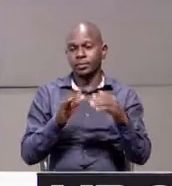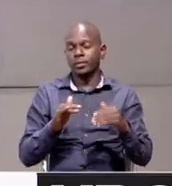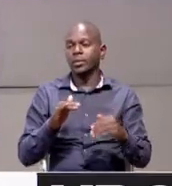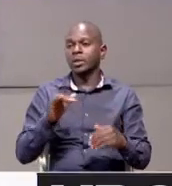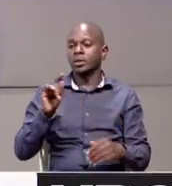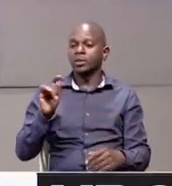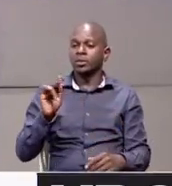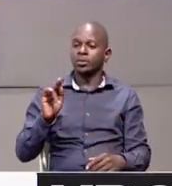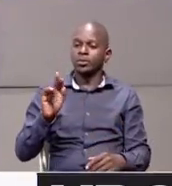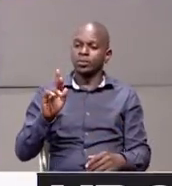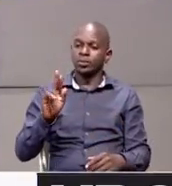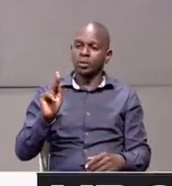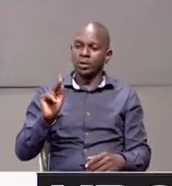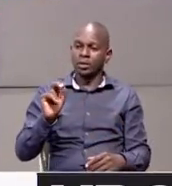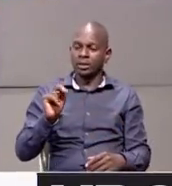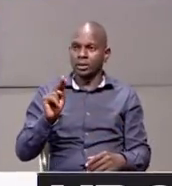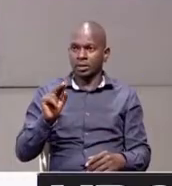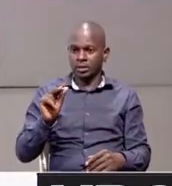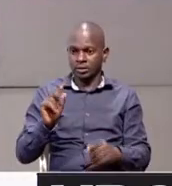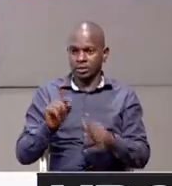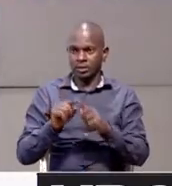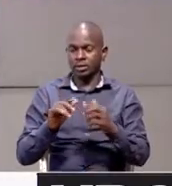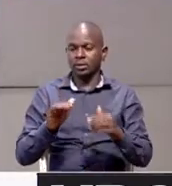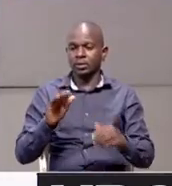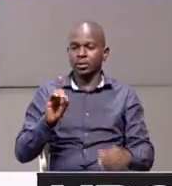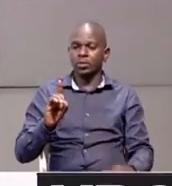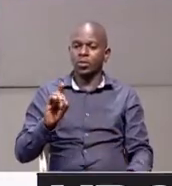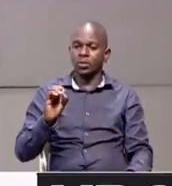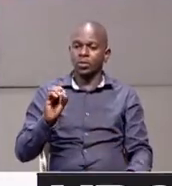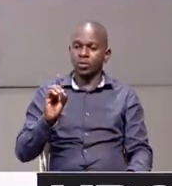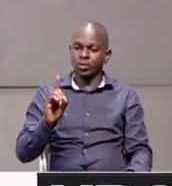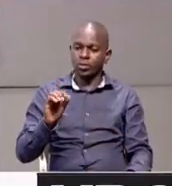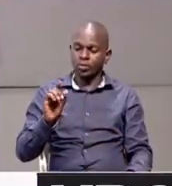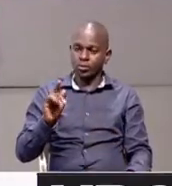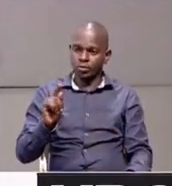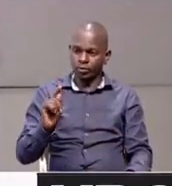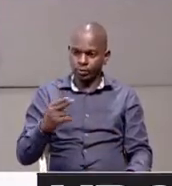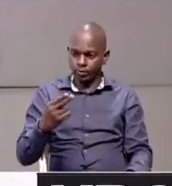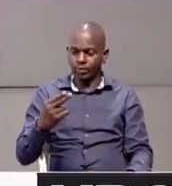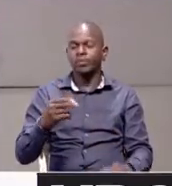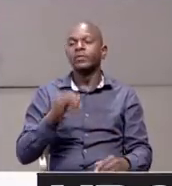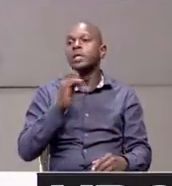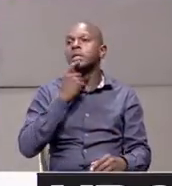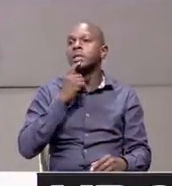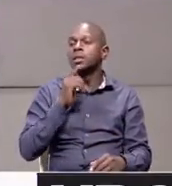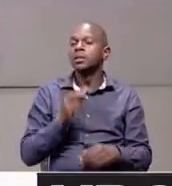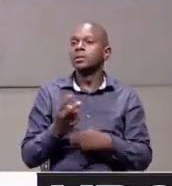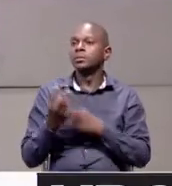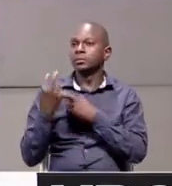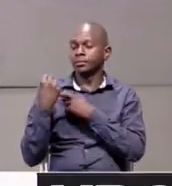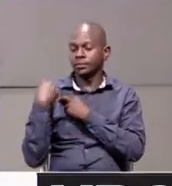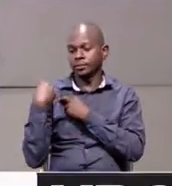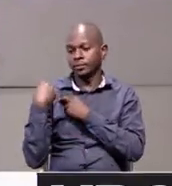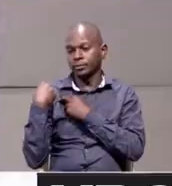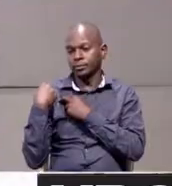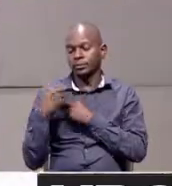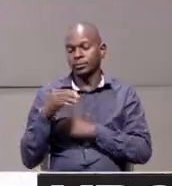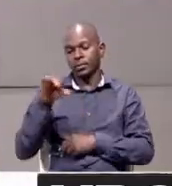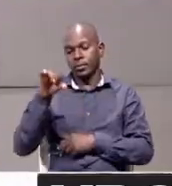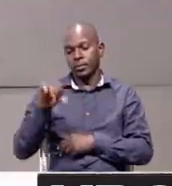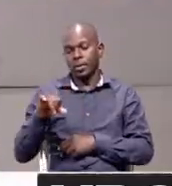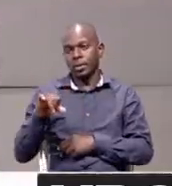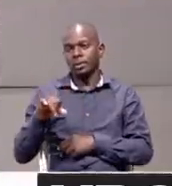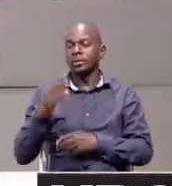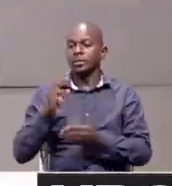Kenya and Rebo Jie and Dodoth from Karamoja are responsible. On 9th